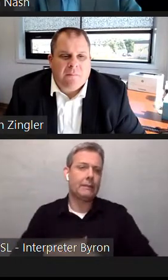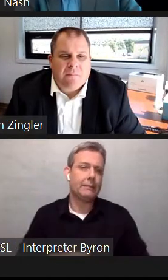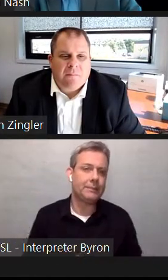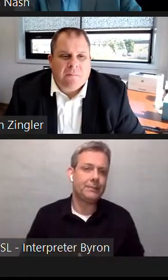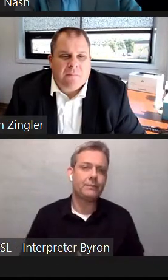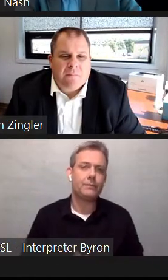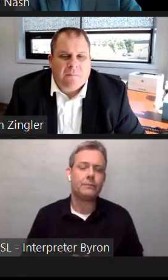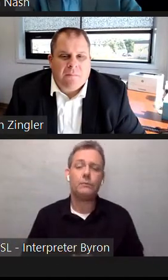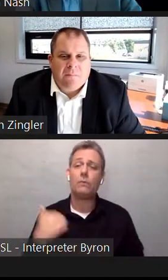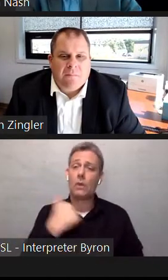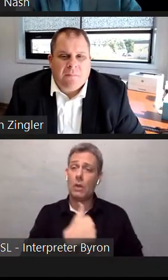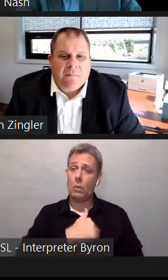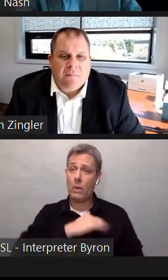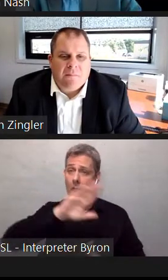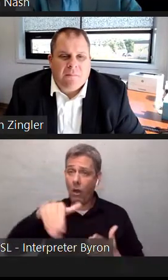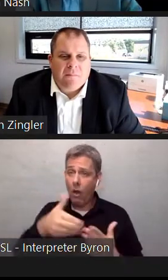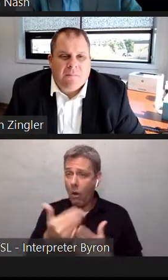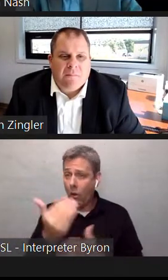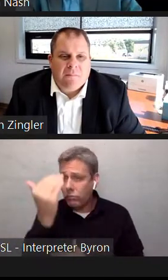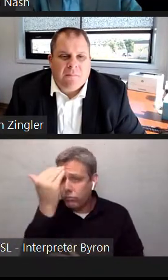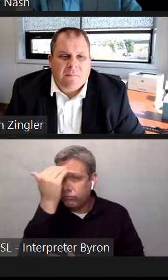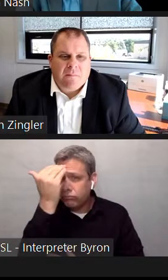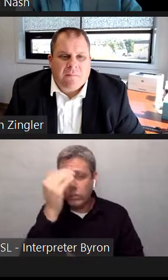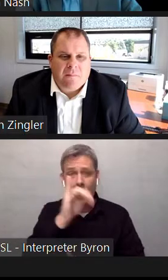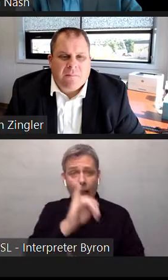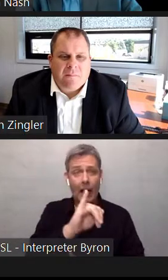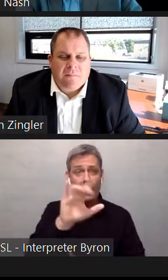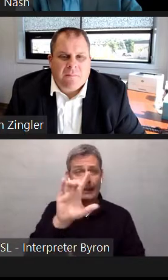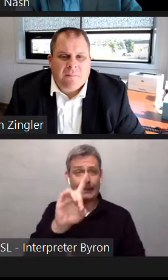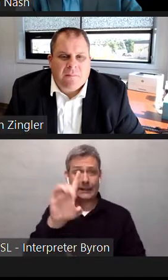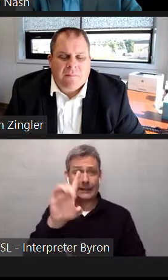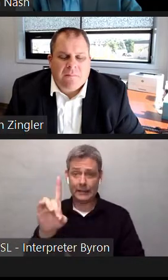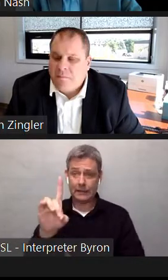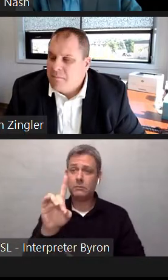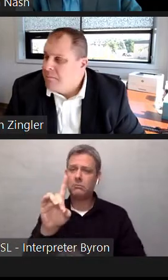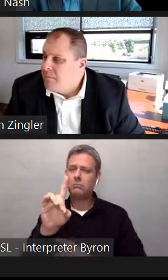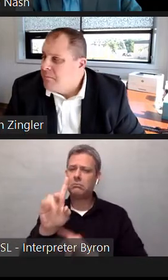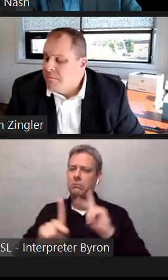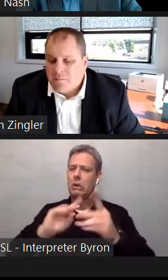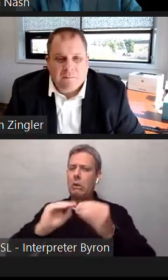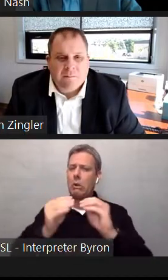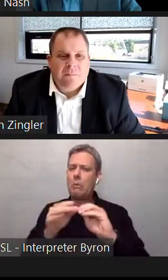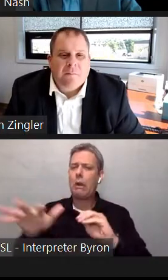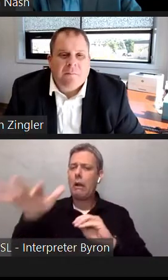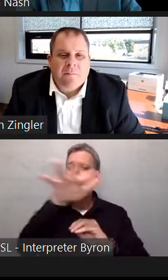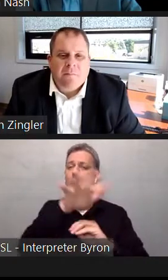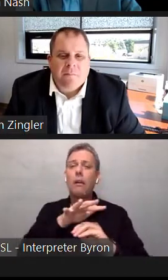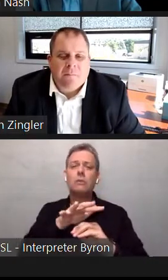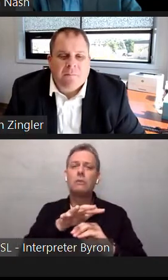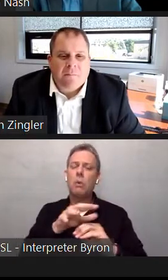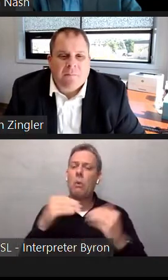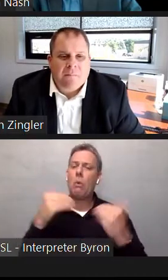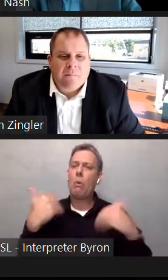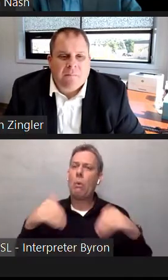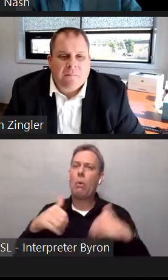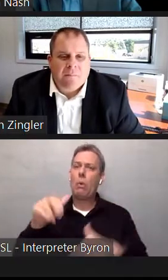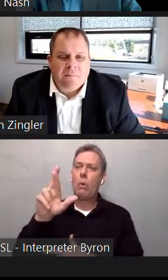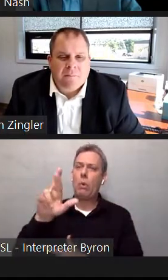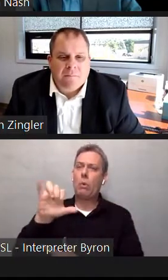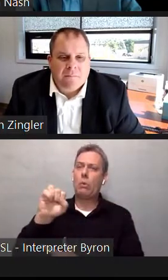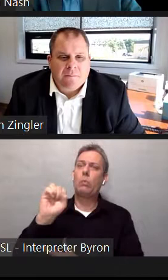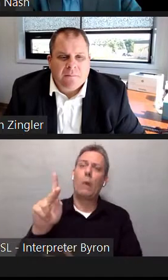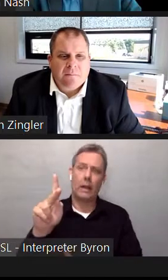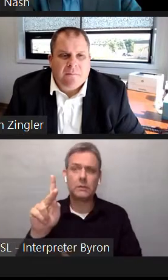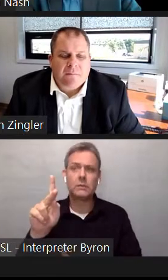We all do know that the IDD population is at a greater risk of adverse outcomes from COVID-19. We also